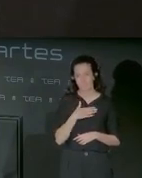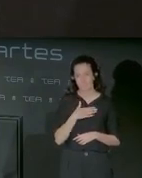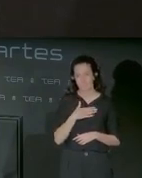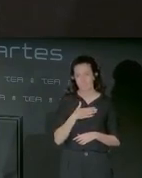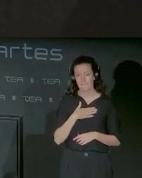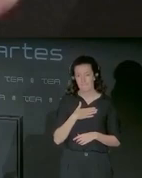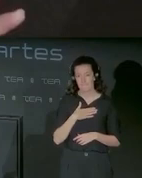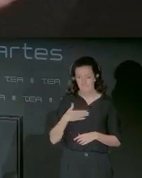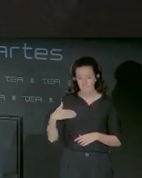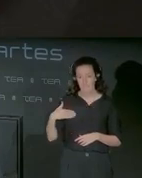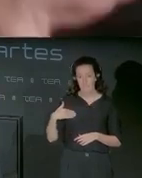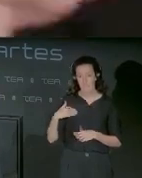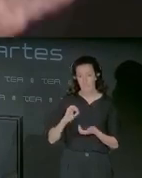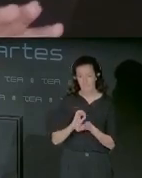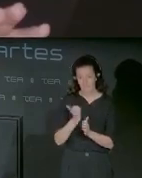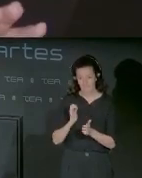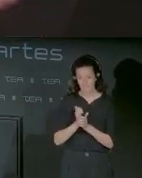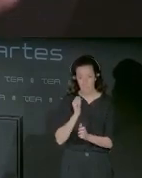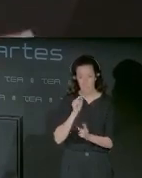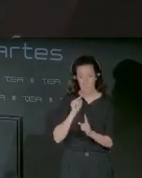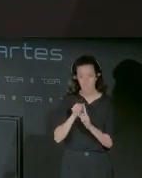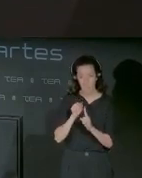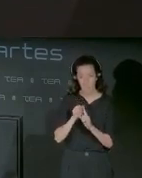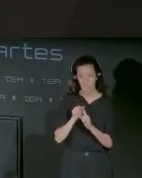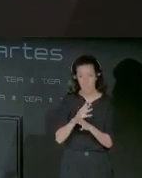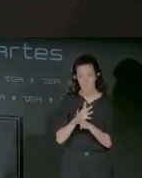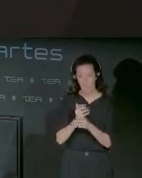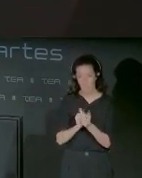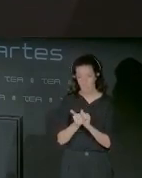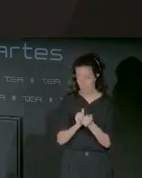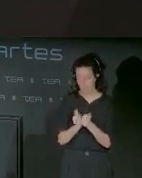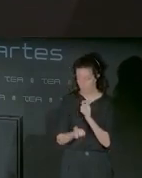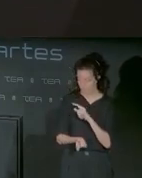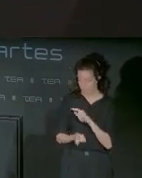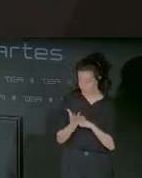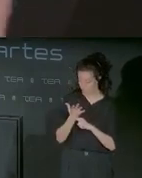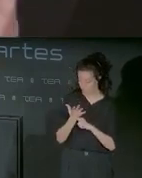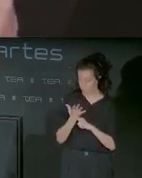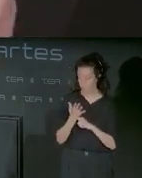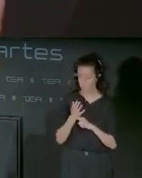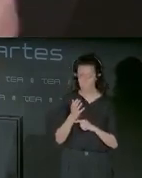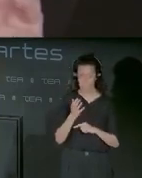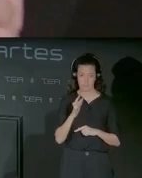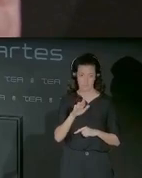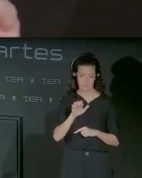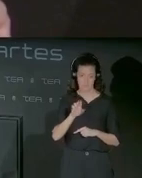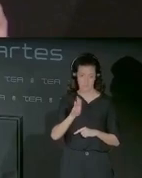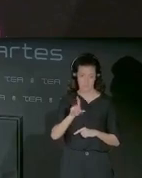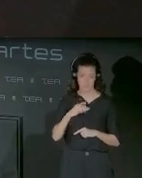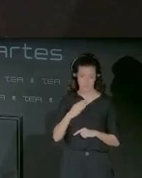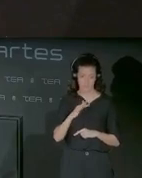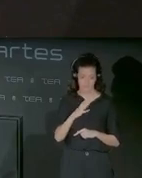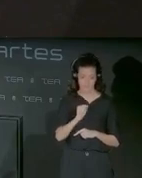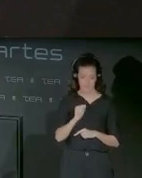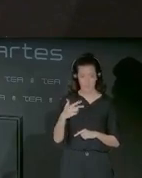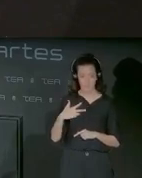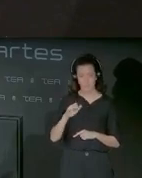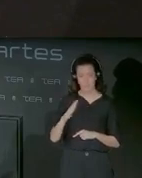And this is at national level by film and audiovisual centers. not talking about the six countries with